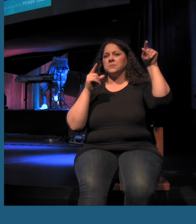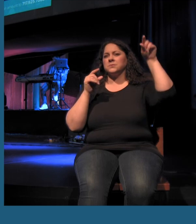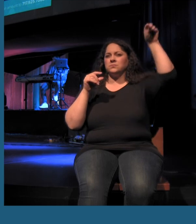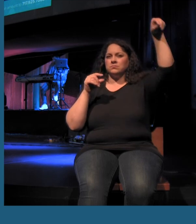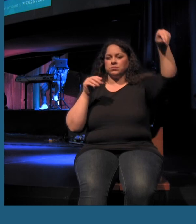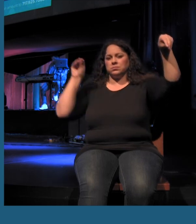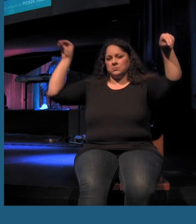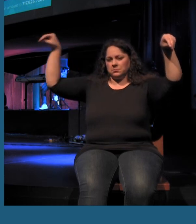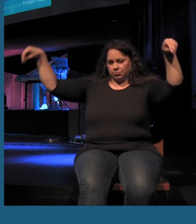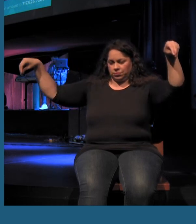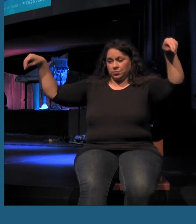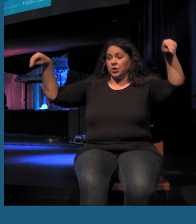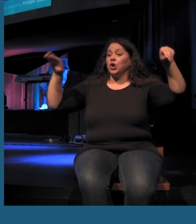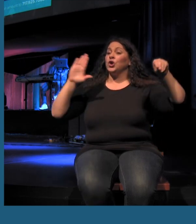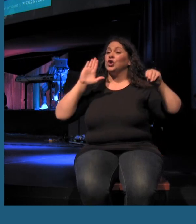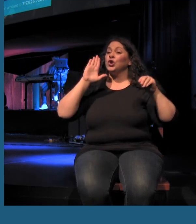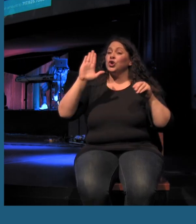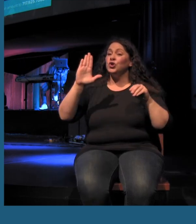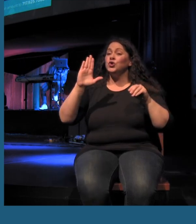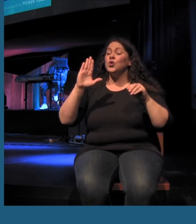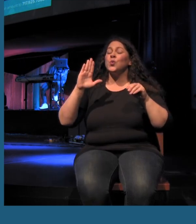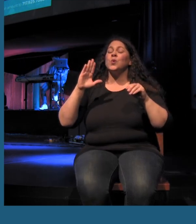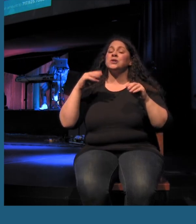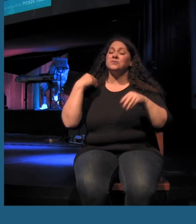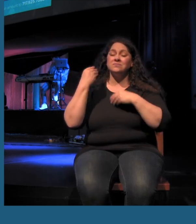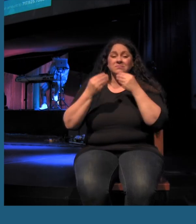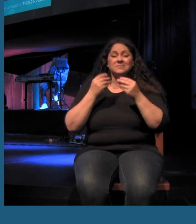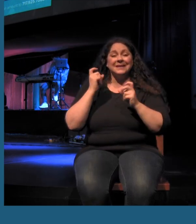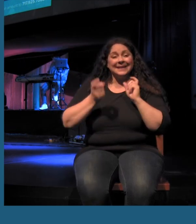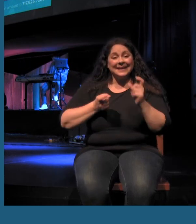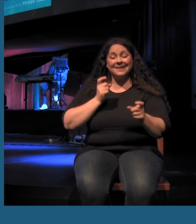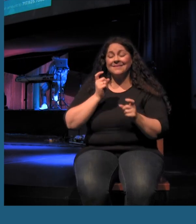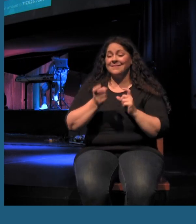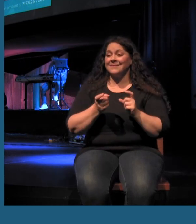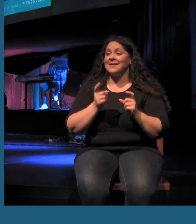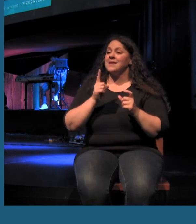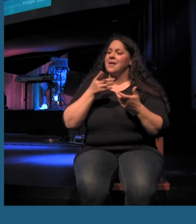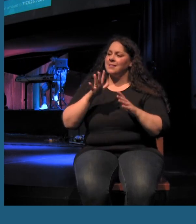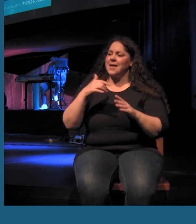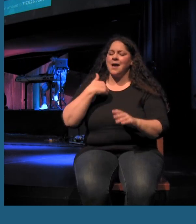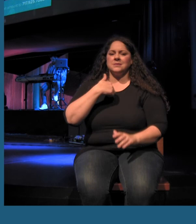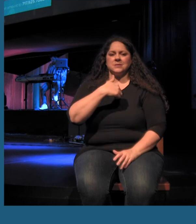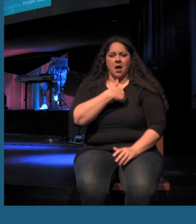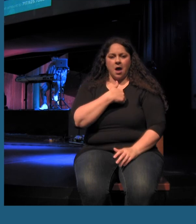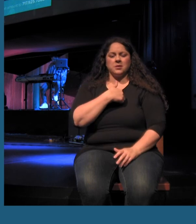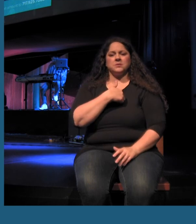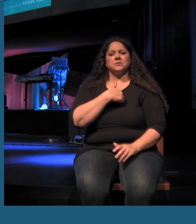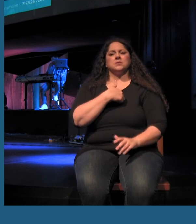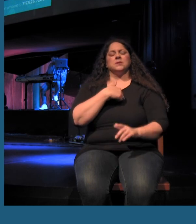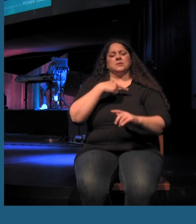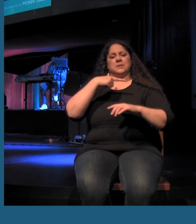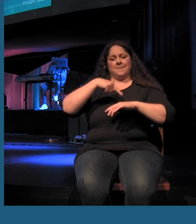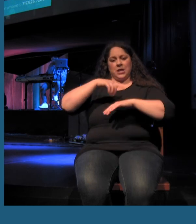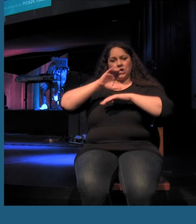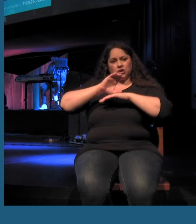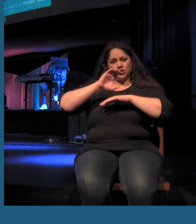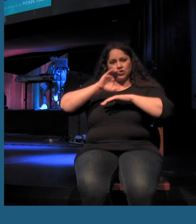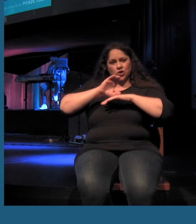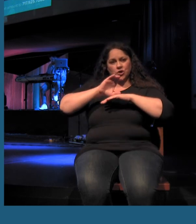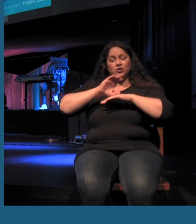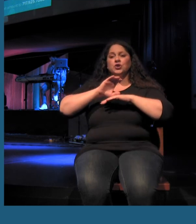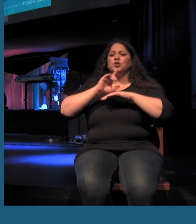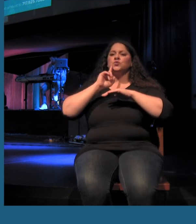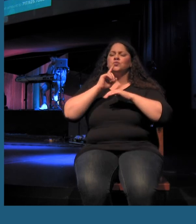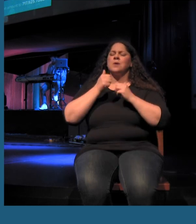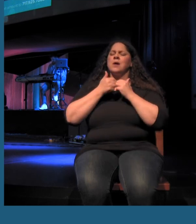entrance. But your giving, your generosity allows us to be a church that is part of building the kingdom of